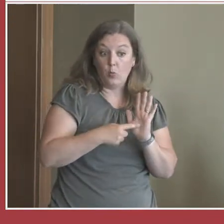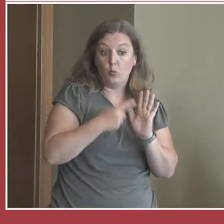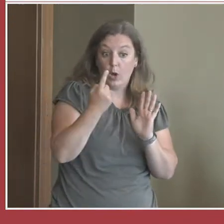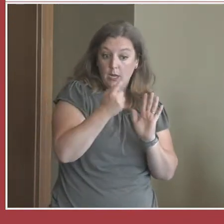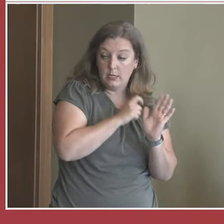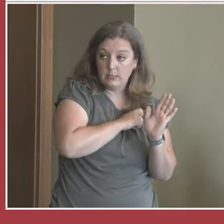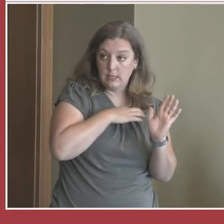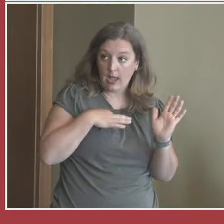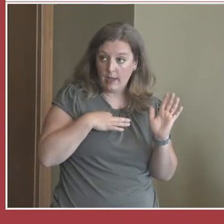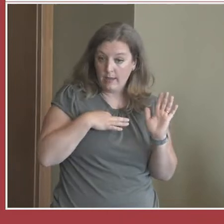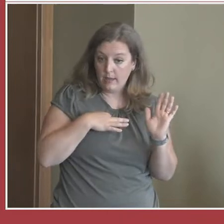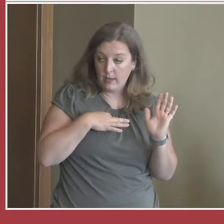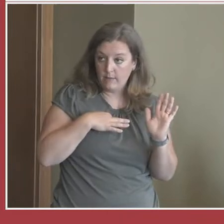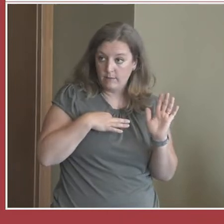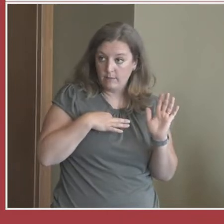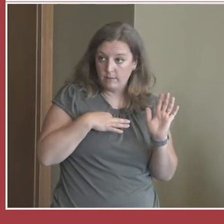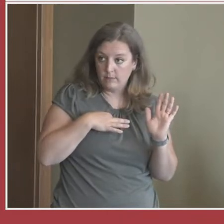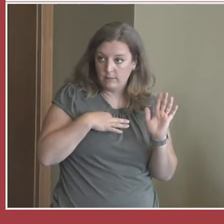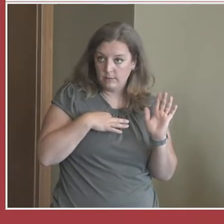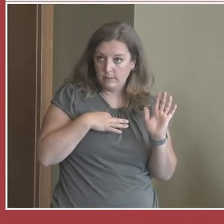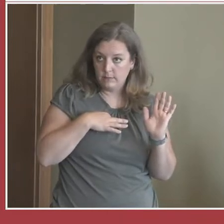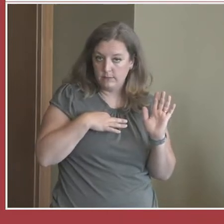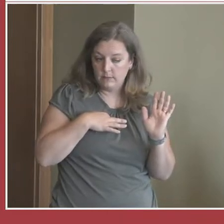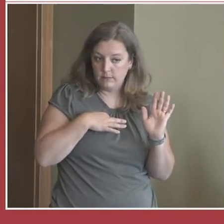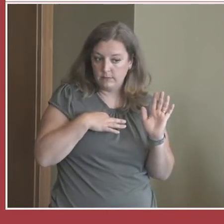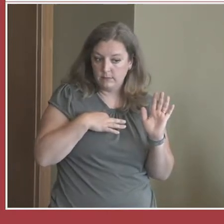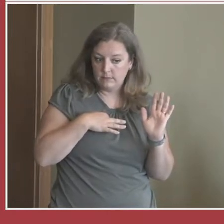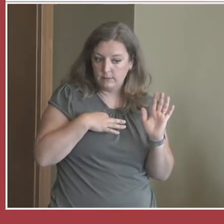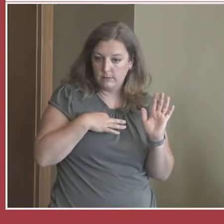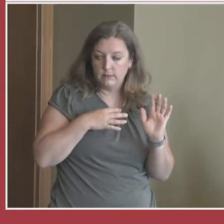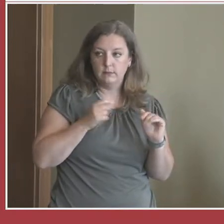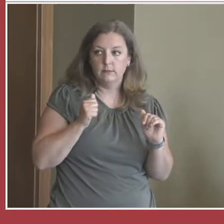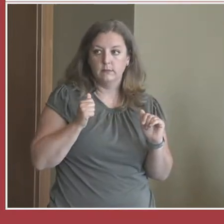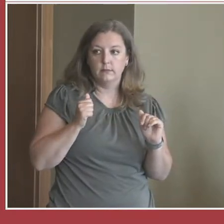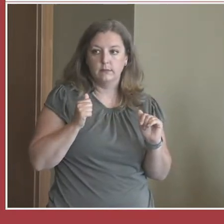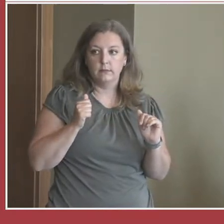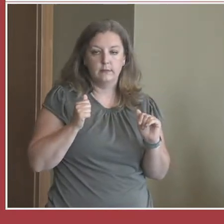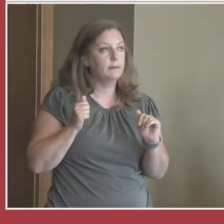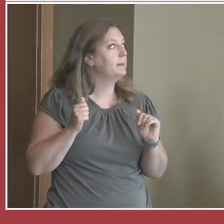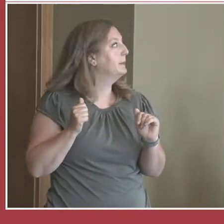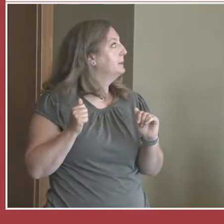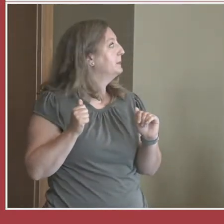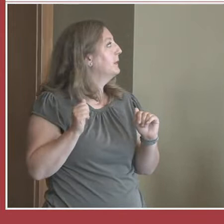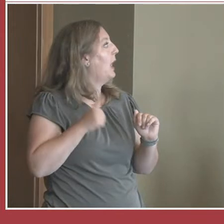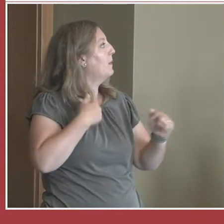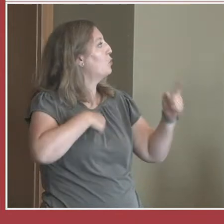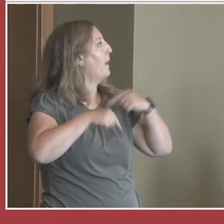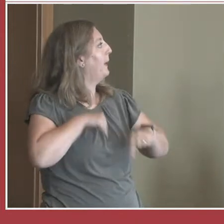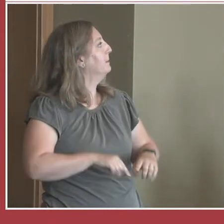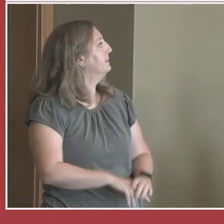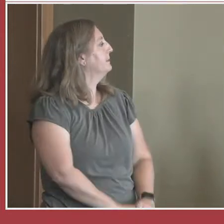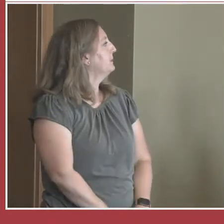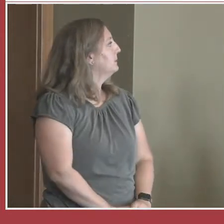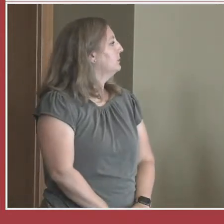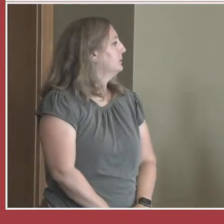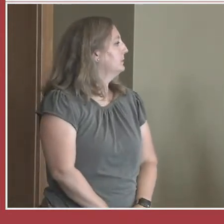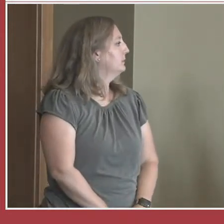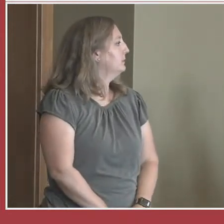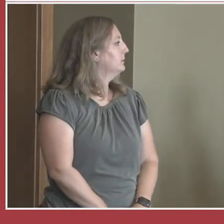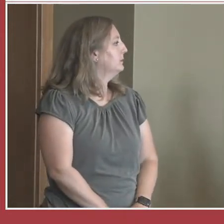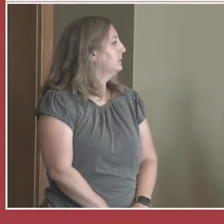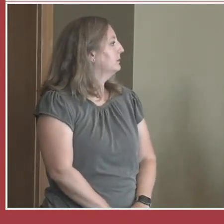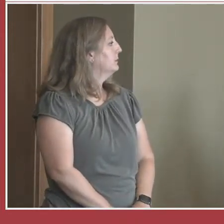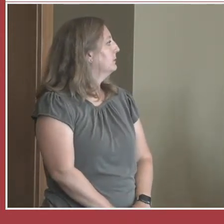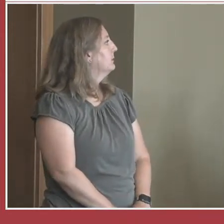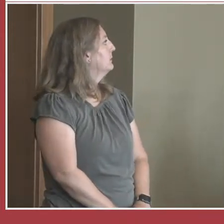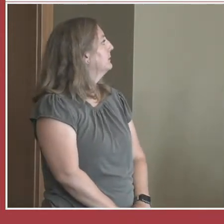staff member had concern about ease of supervision and only, Go back to that. 3 students had concern